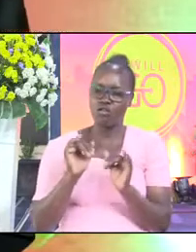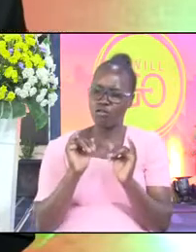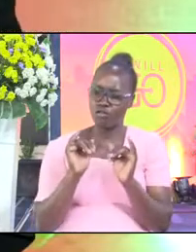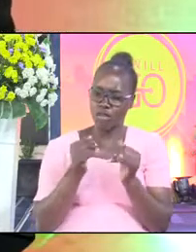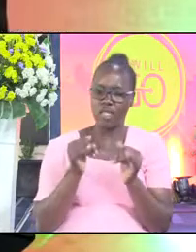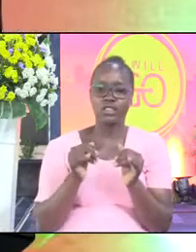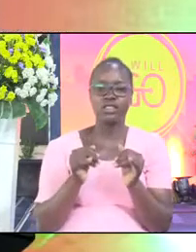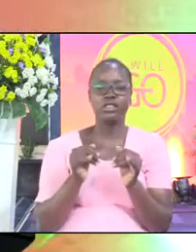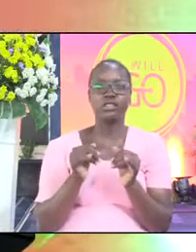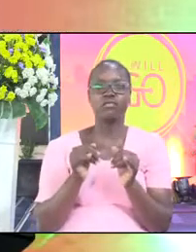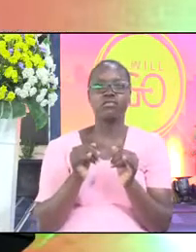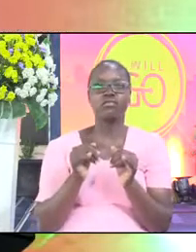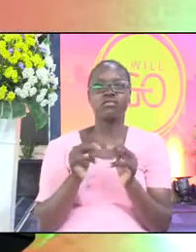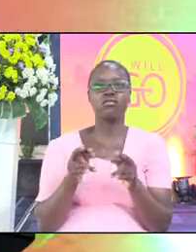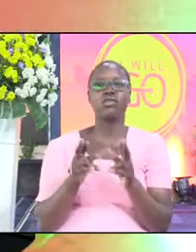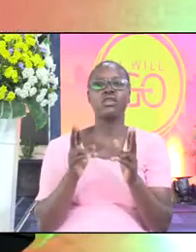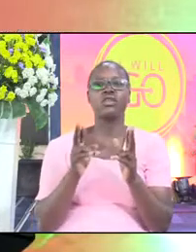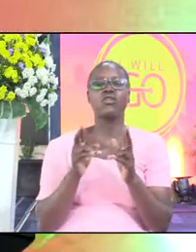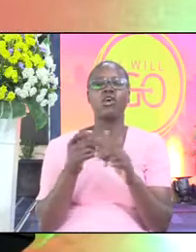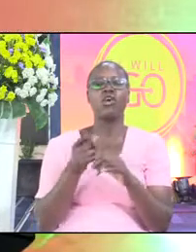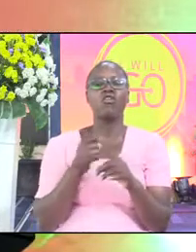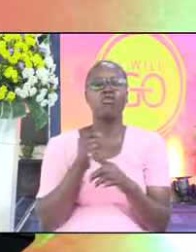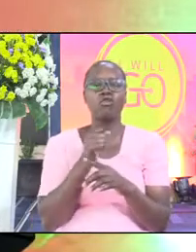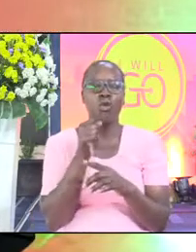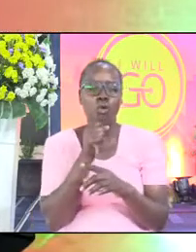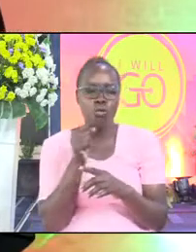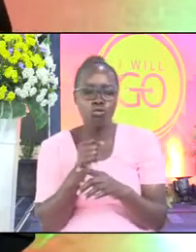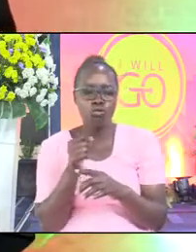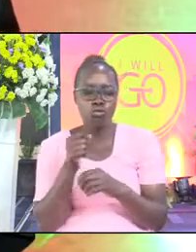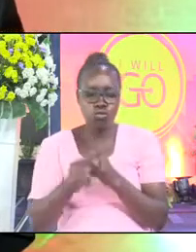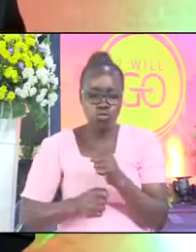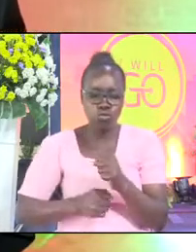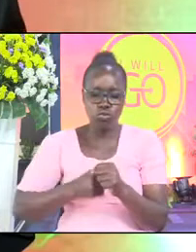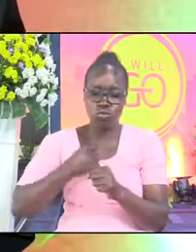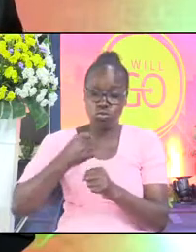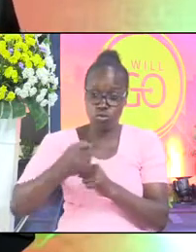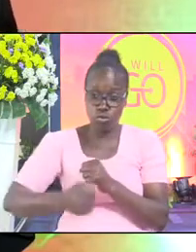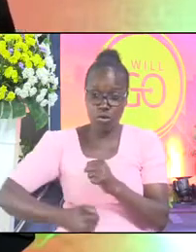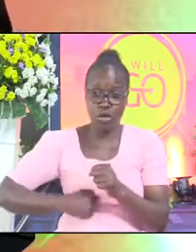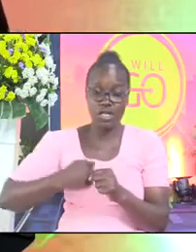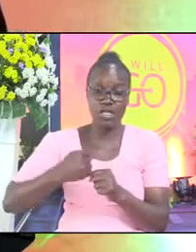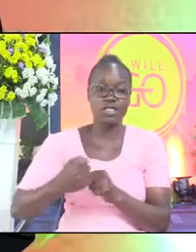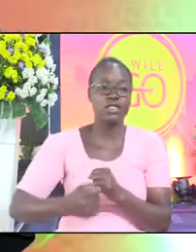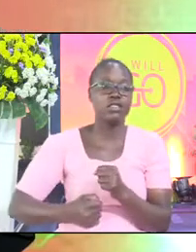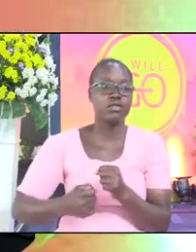fresh water from old wells.